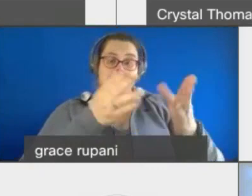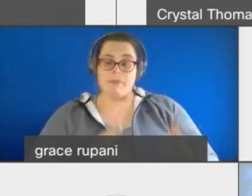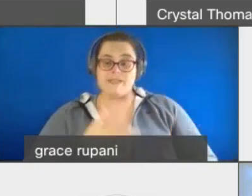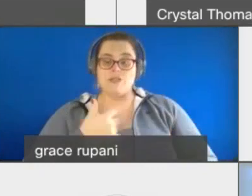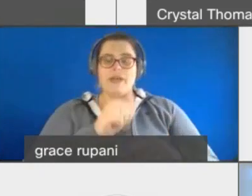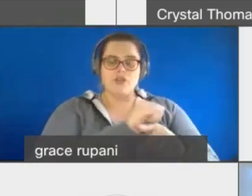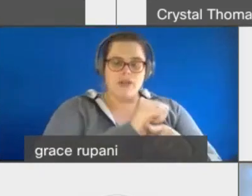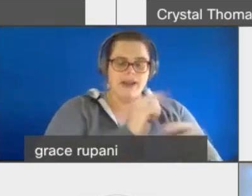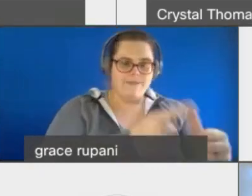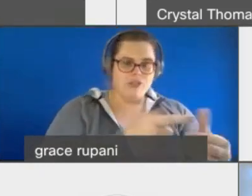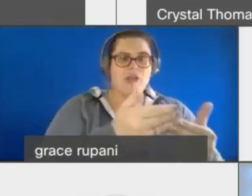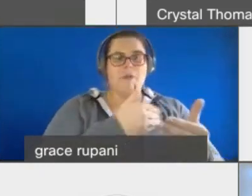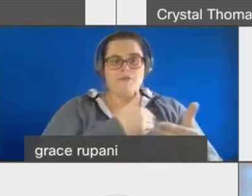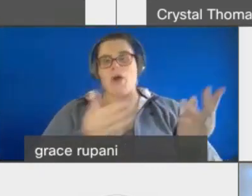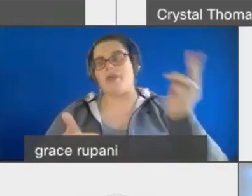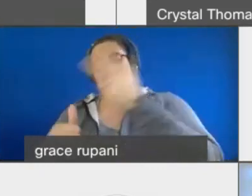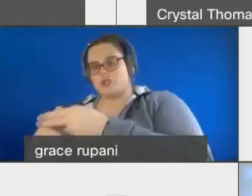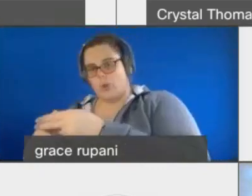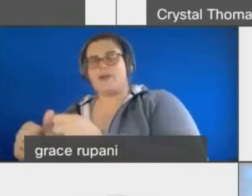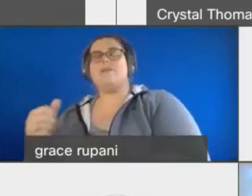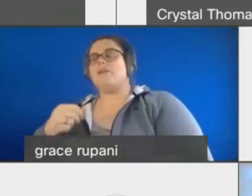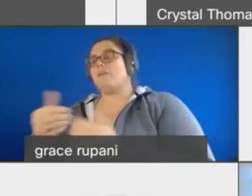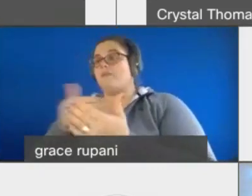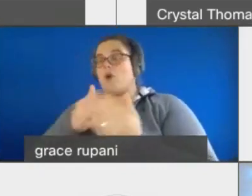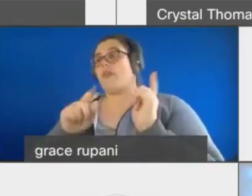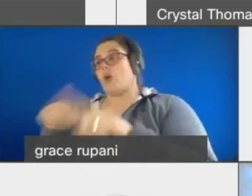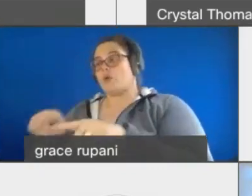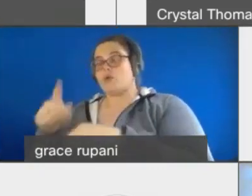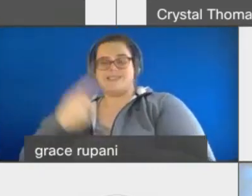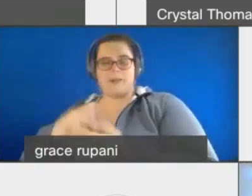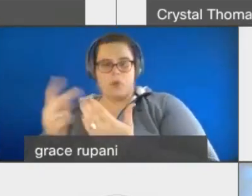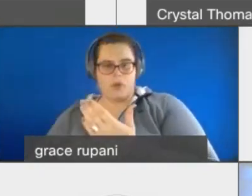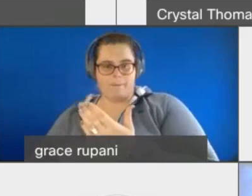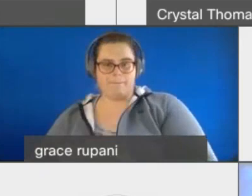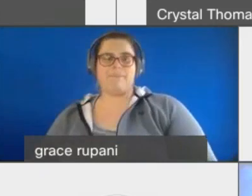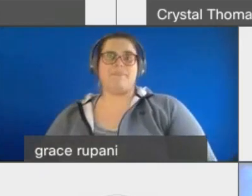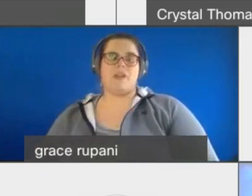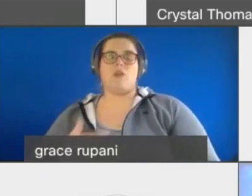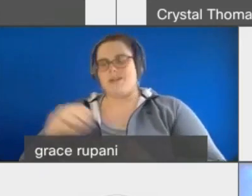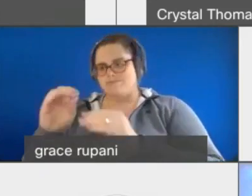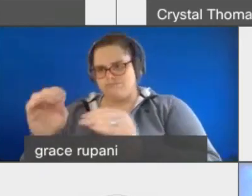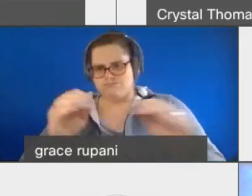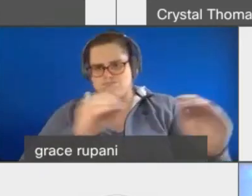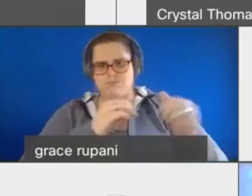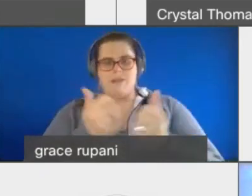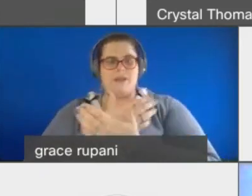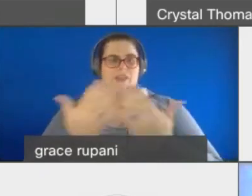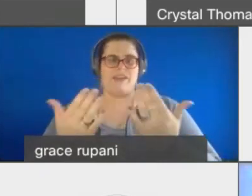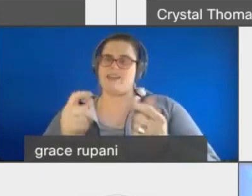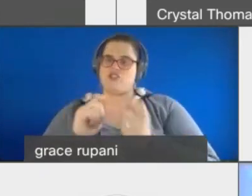day program. So it's like a whole day where you do your trainings on what's going to be happening, because everything has changed, as we all